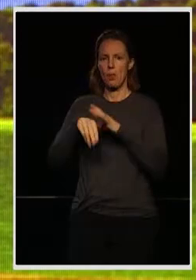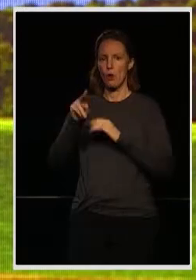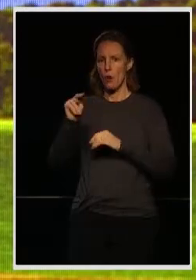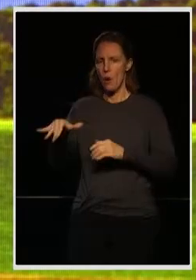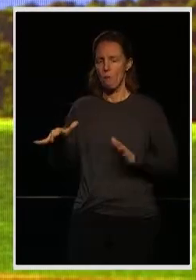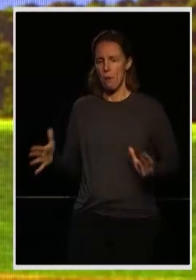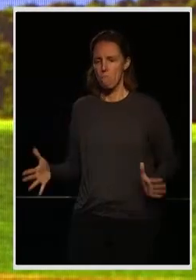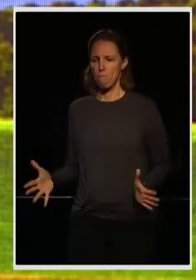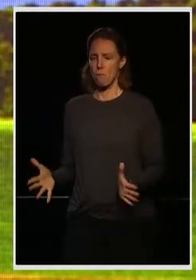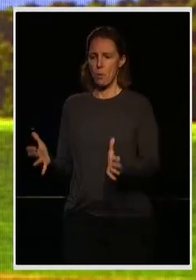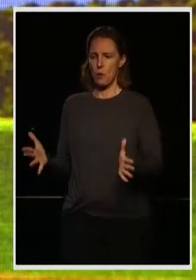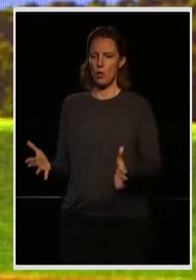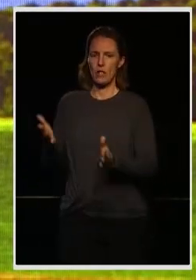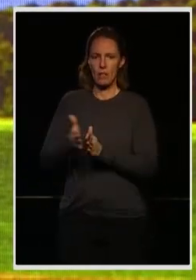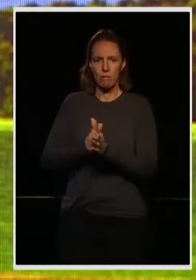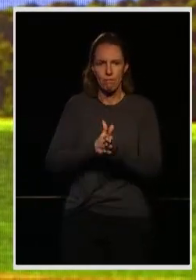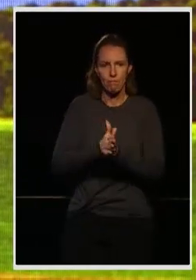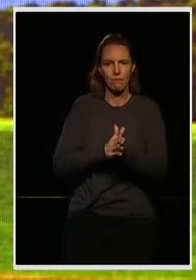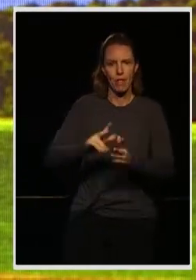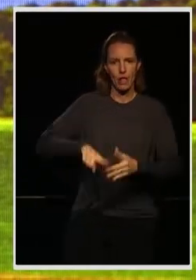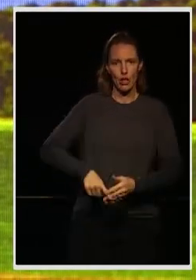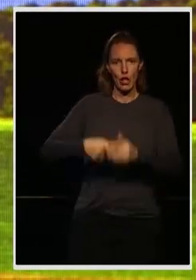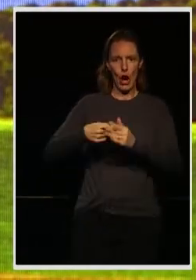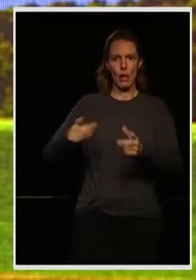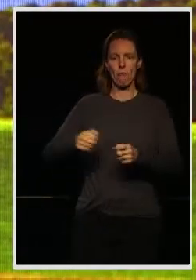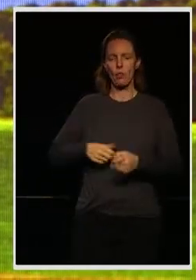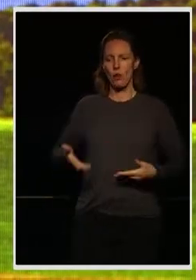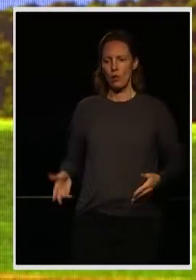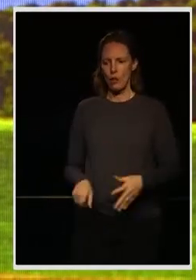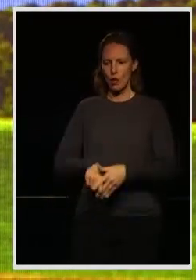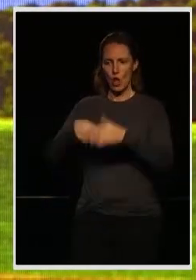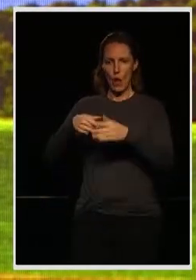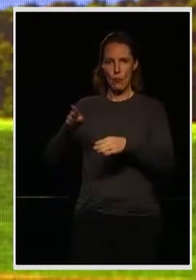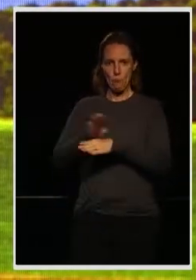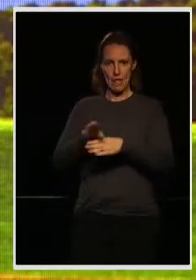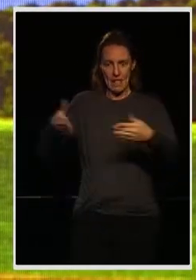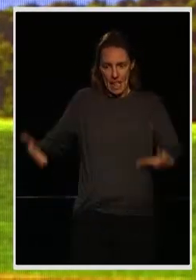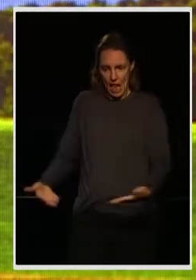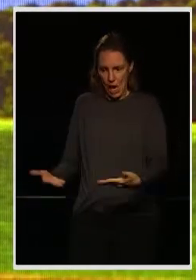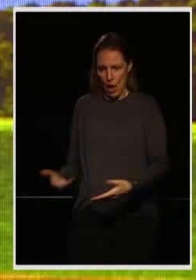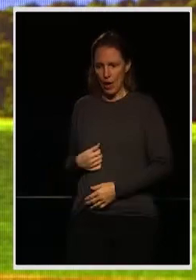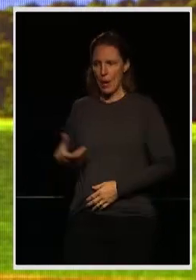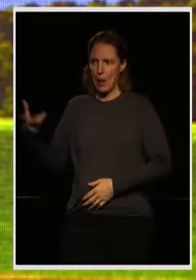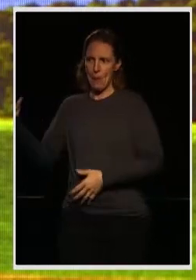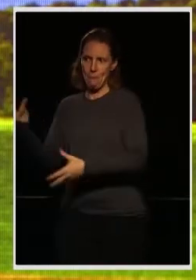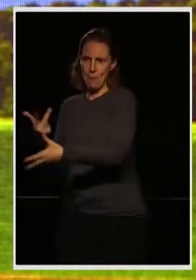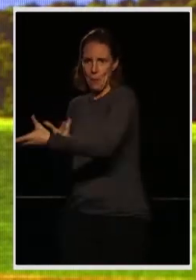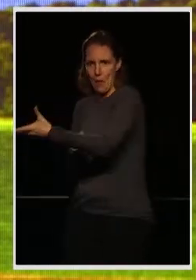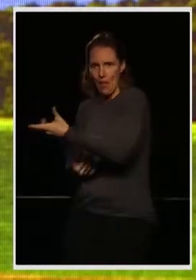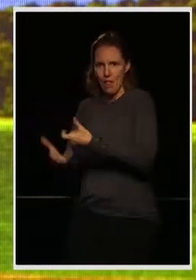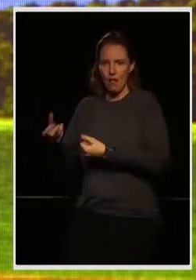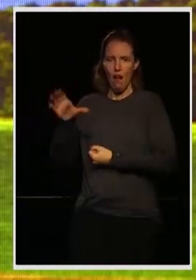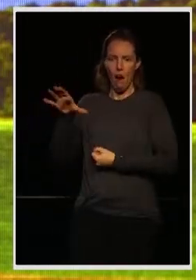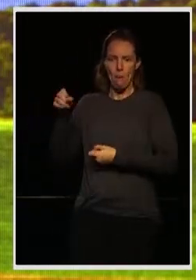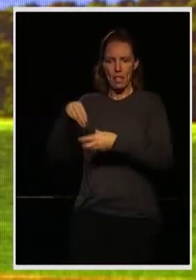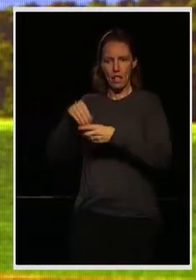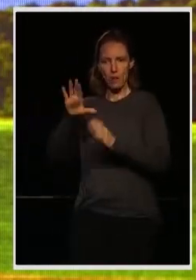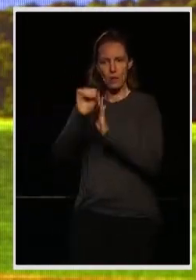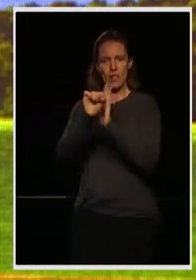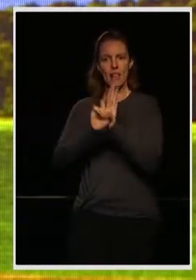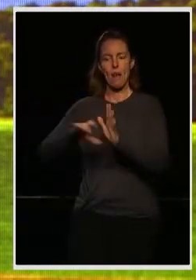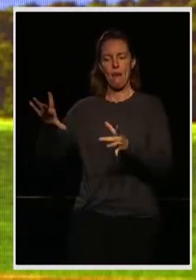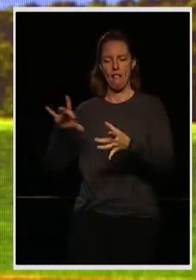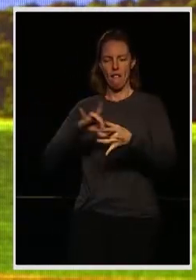pushing entrepreneurs and startups to launch their businesses right here, pulling companies into the state by connecting them